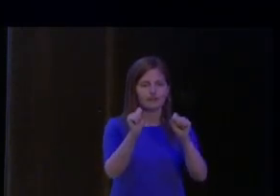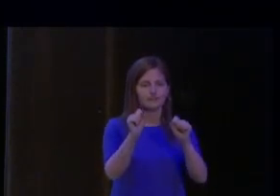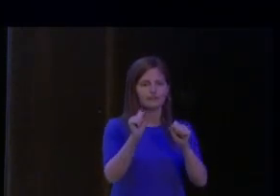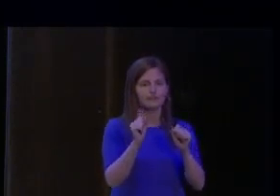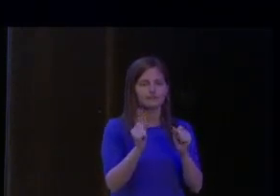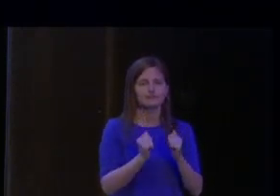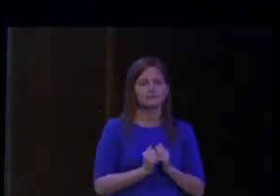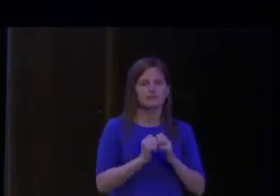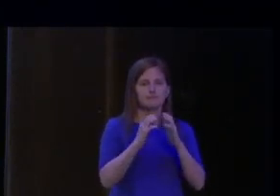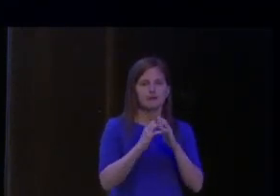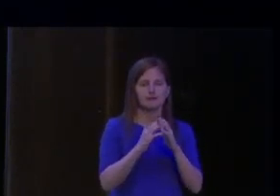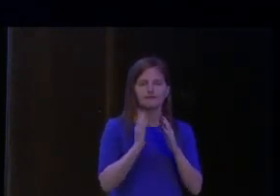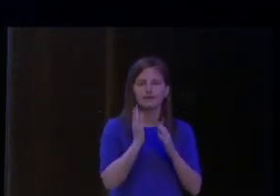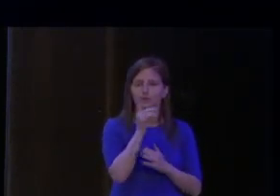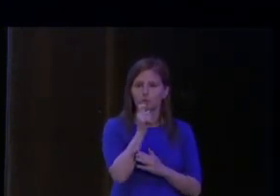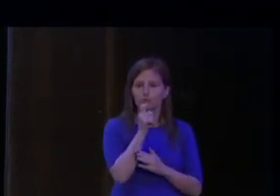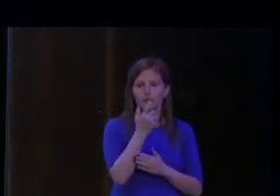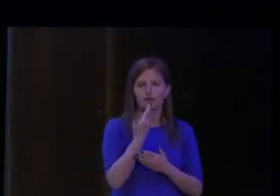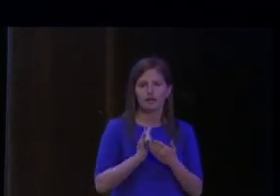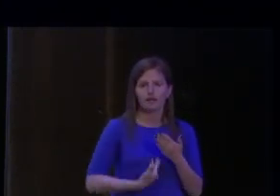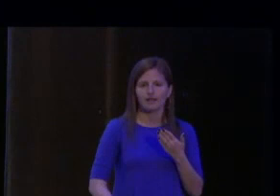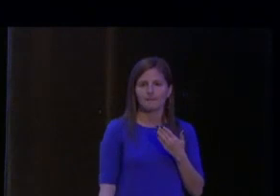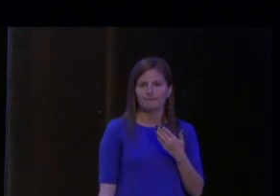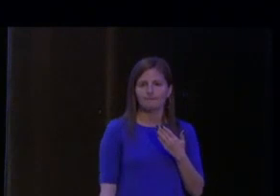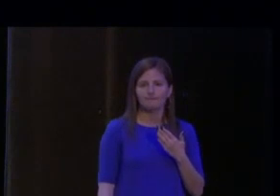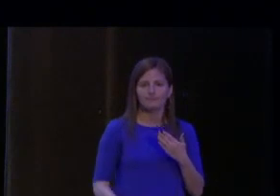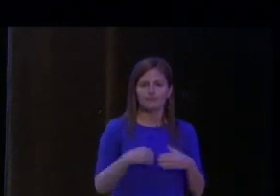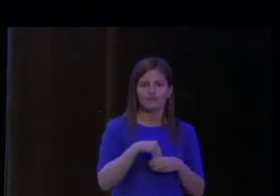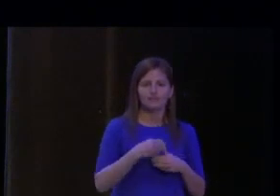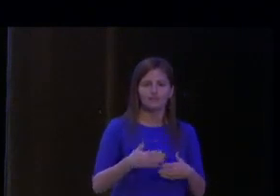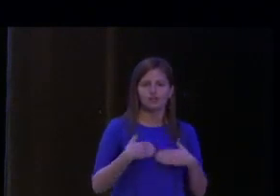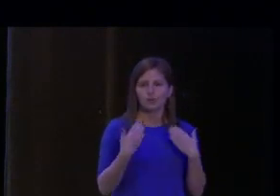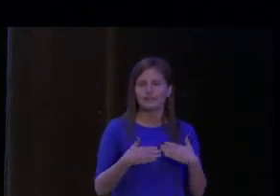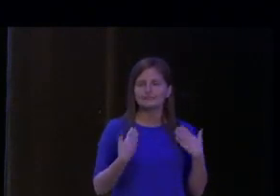to manifest who I am in joy.